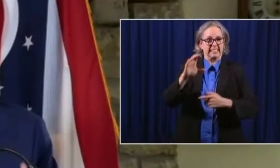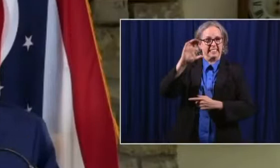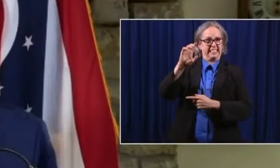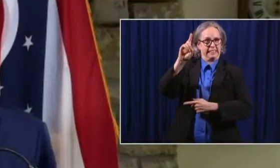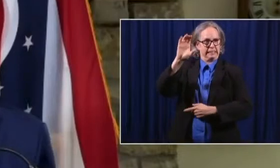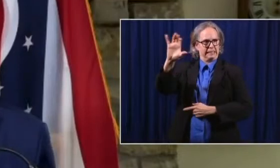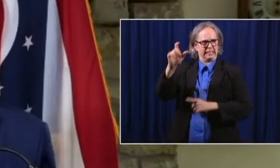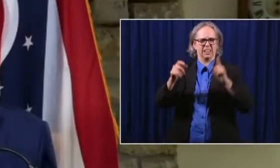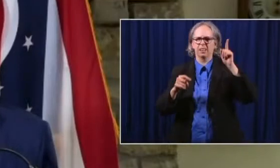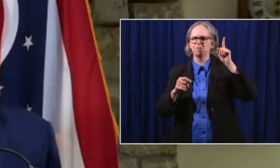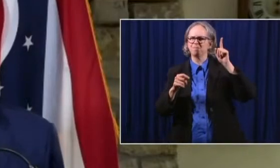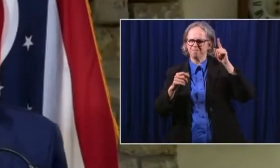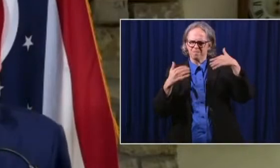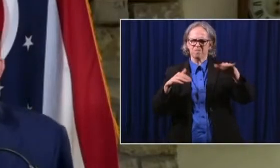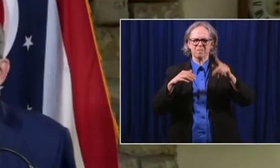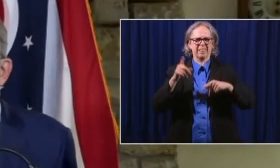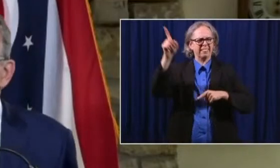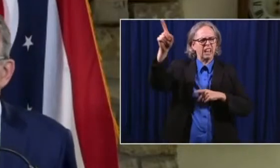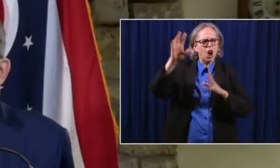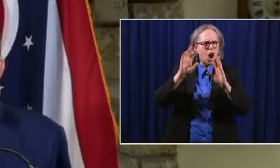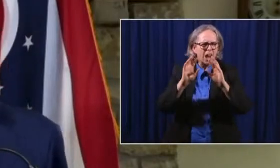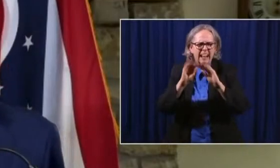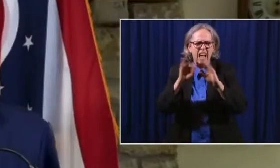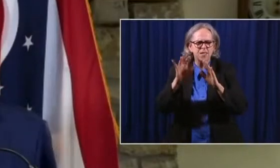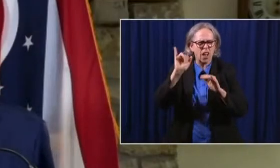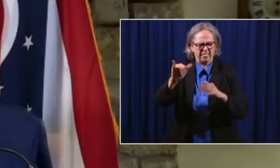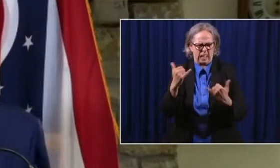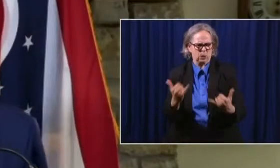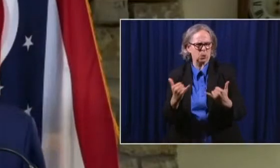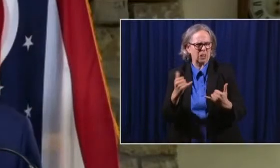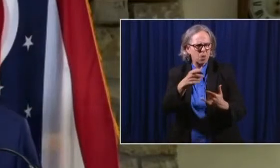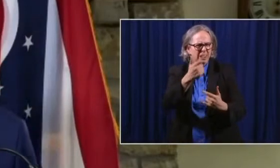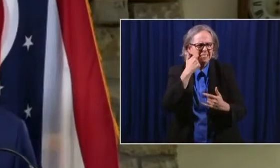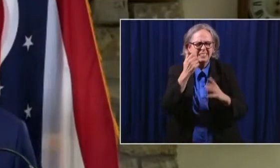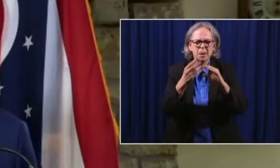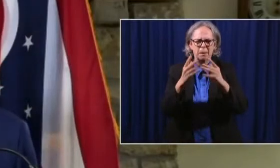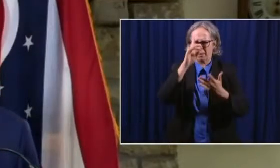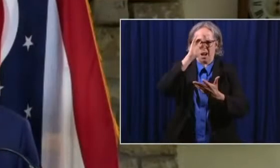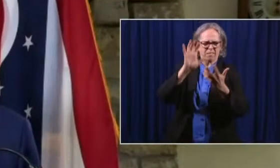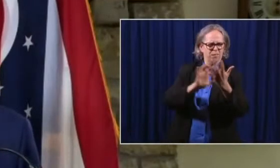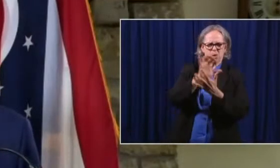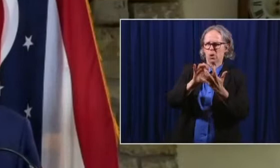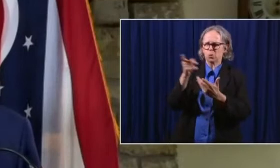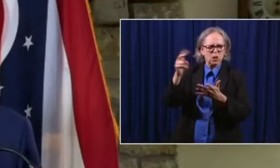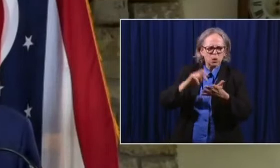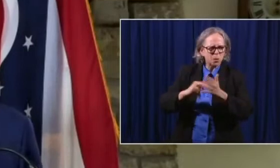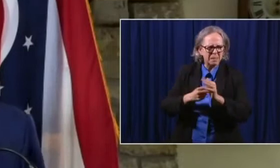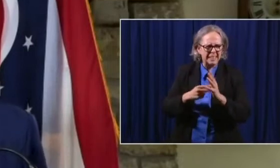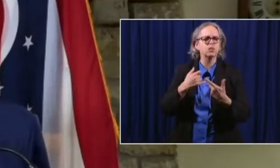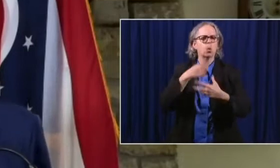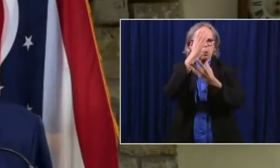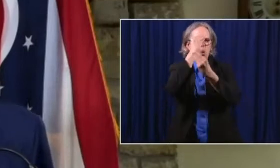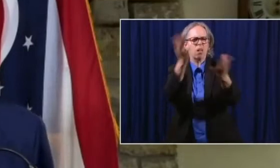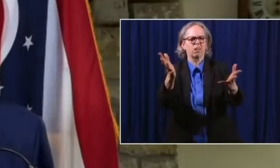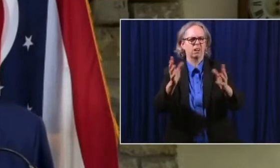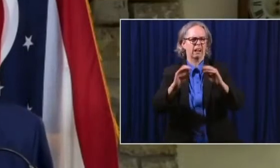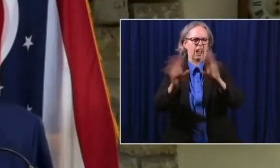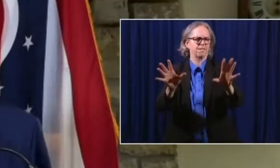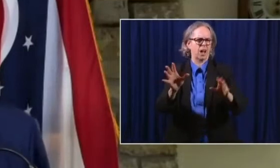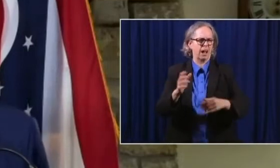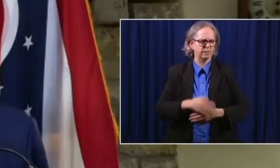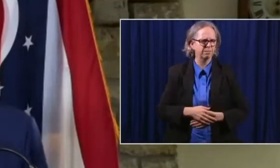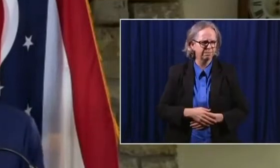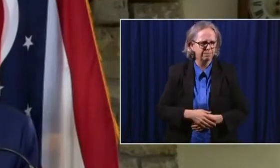today. An hour or so ago, there was some clarification, but we see no reason to